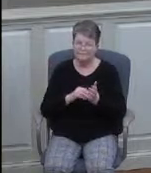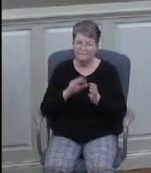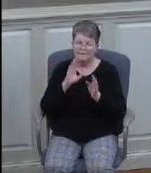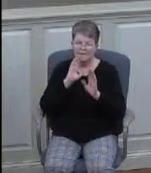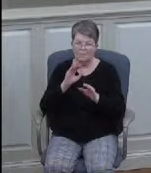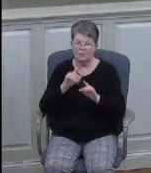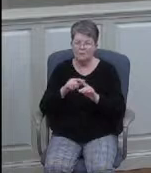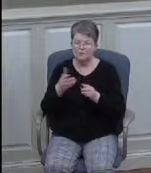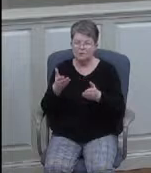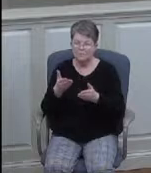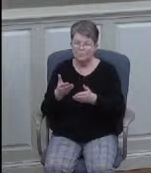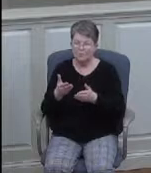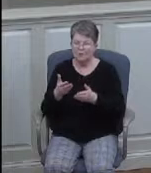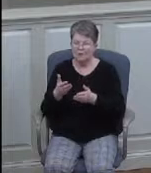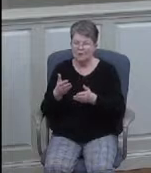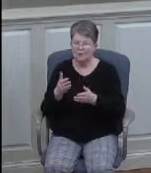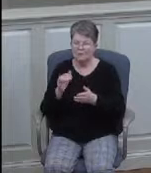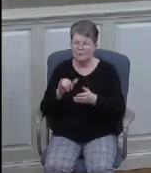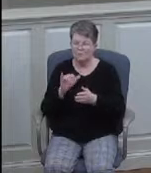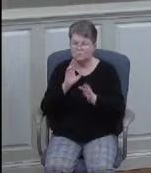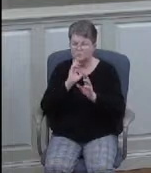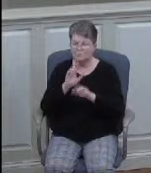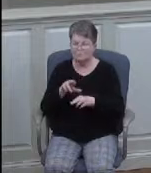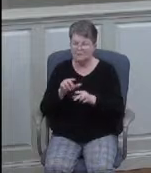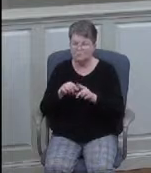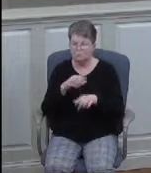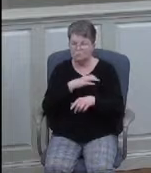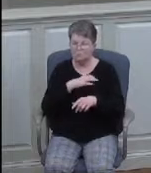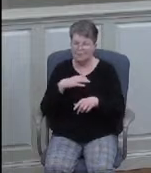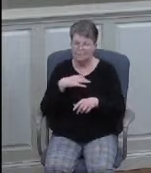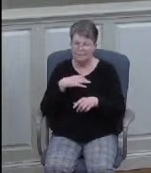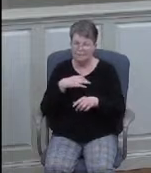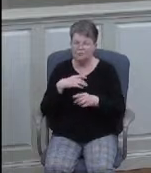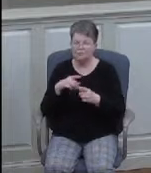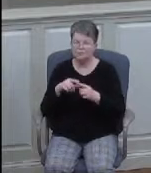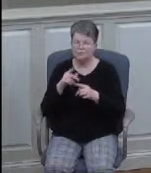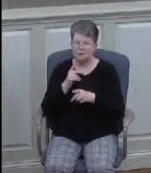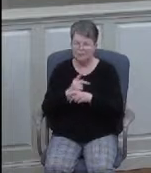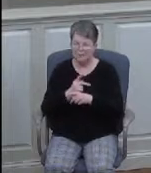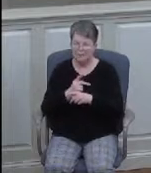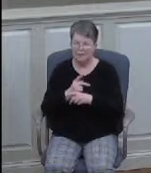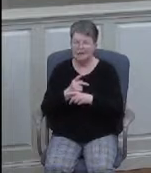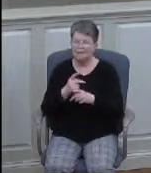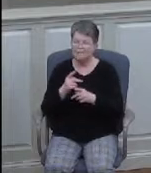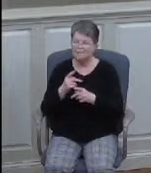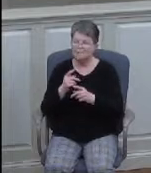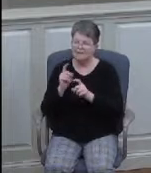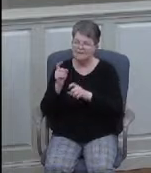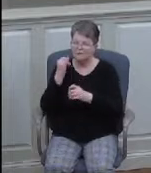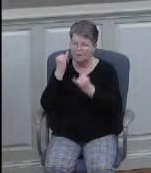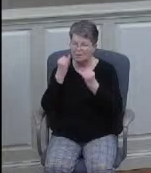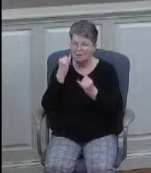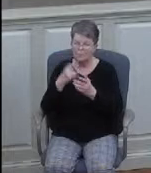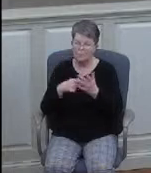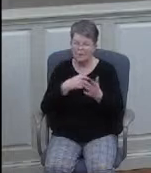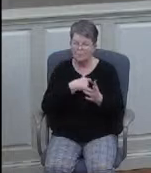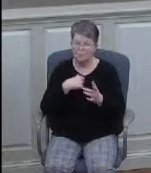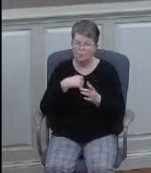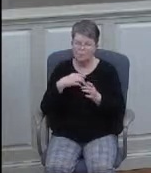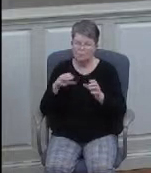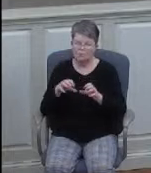to bring these reports to the commission quarterly just to kind of keep the pulse on what we're doing within our department.